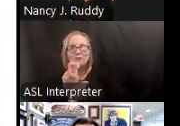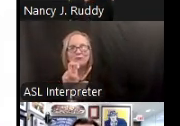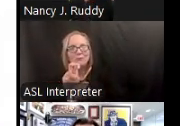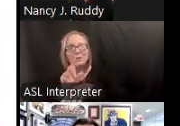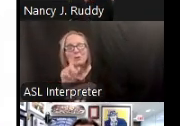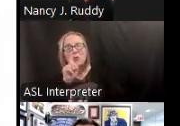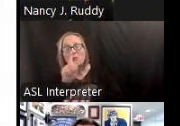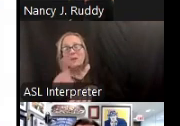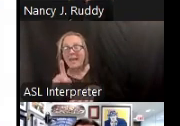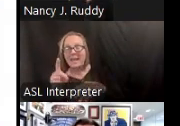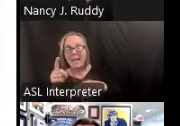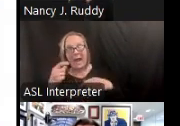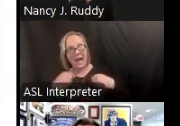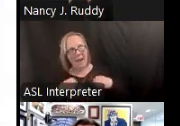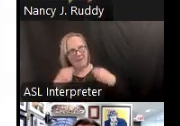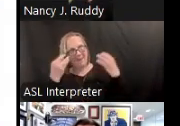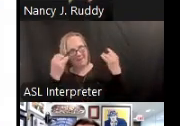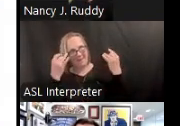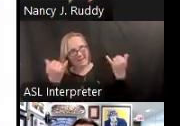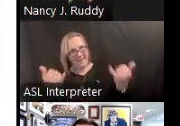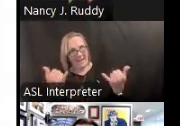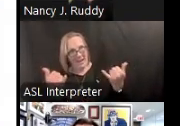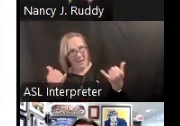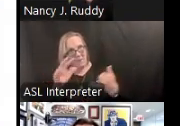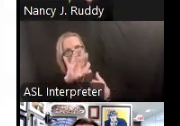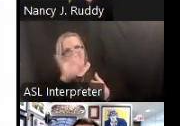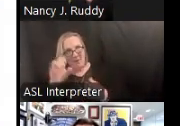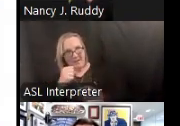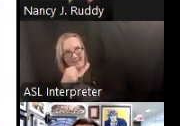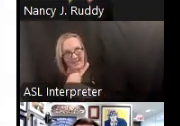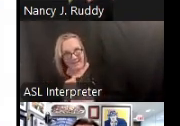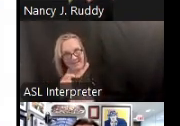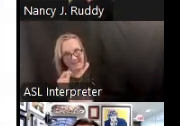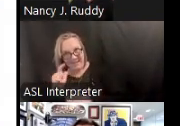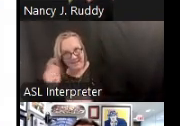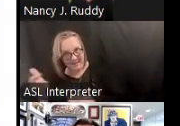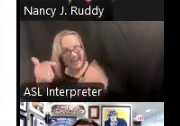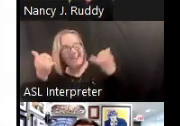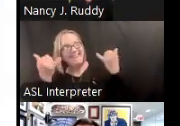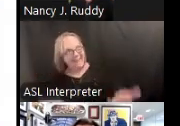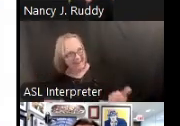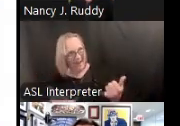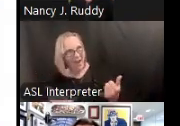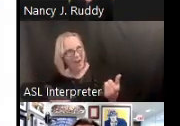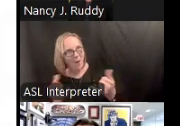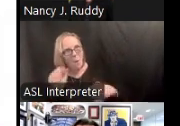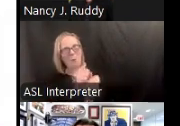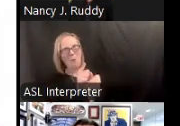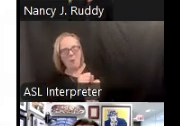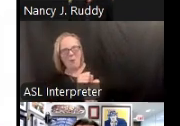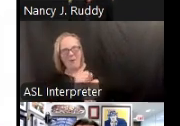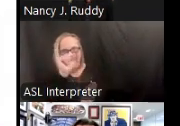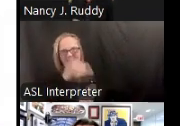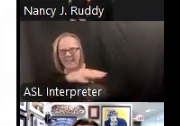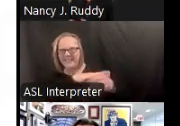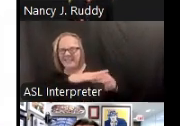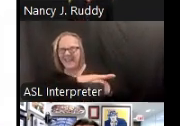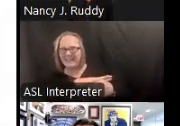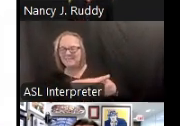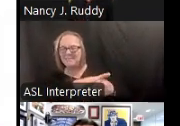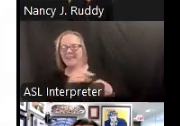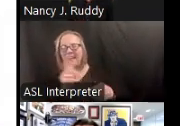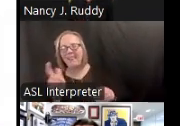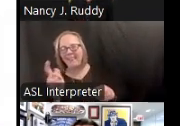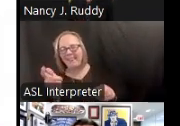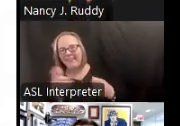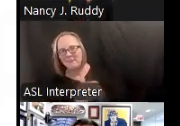to be thinking that 38 years later, we may have the opportunity to work on this site again. We